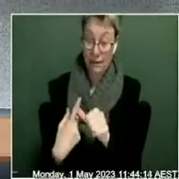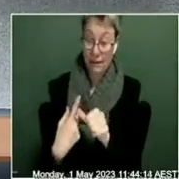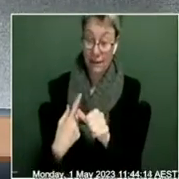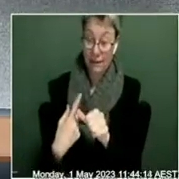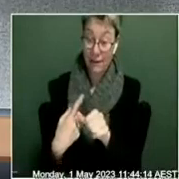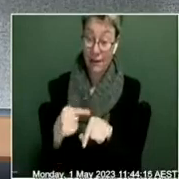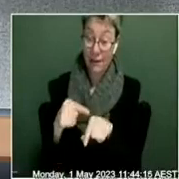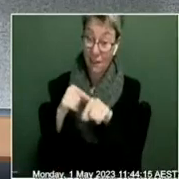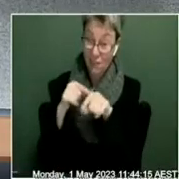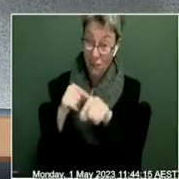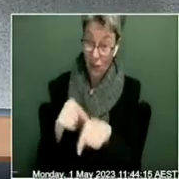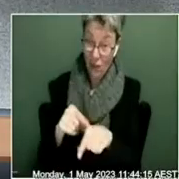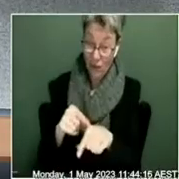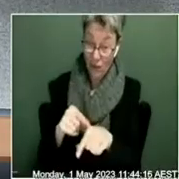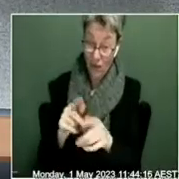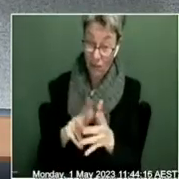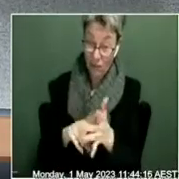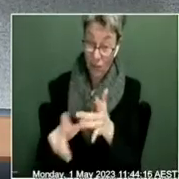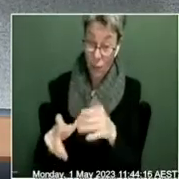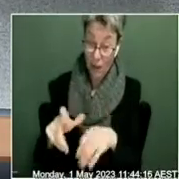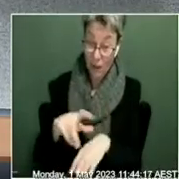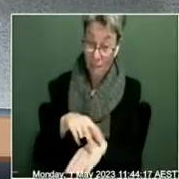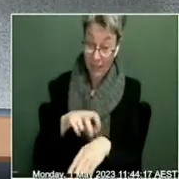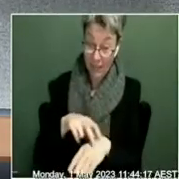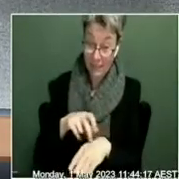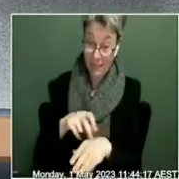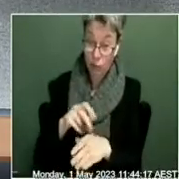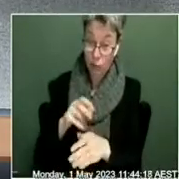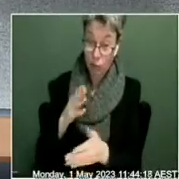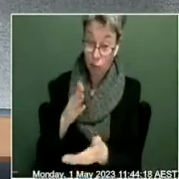accept that, and that there is no guarantee that will happen?